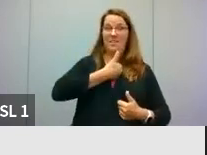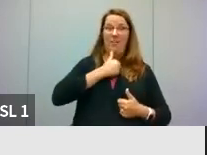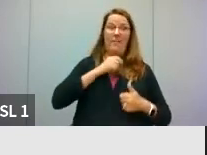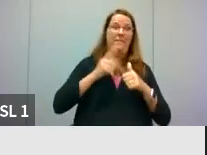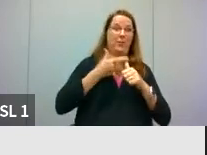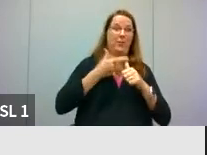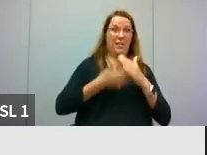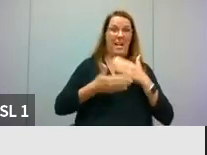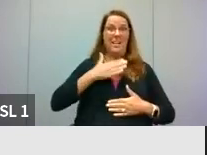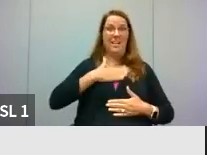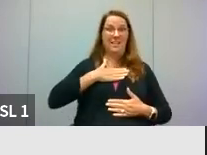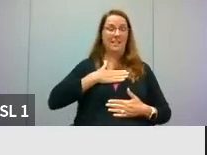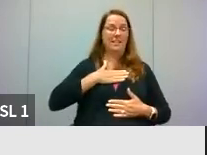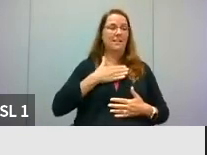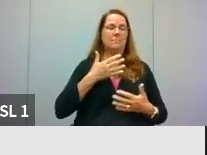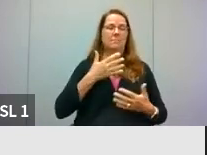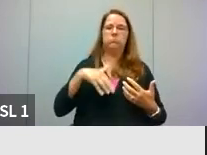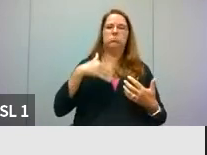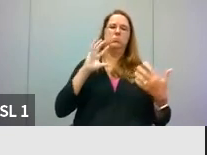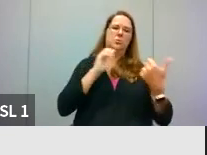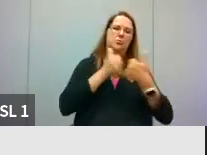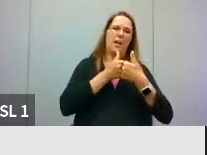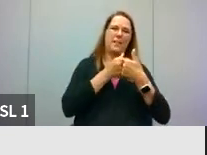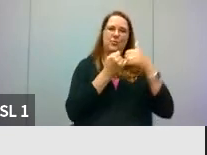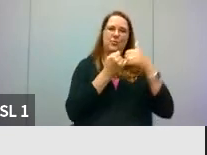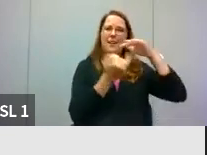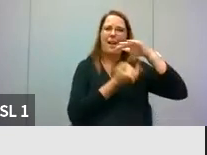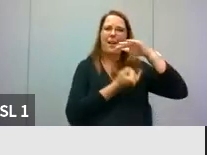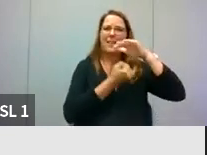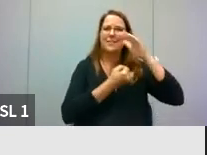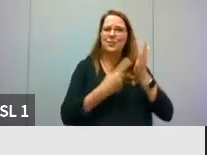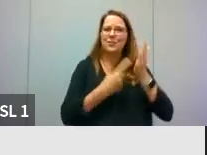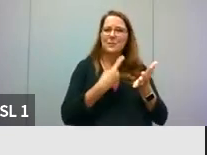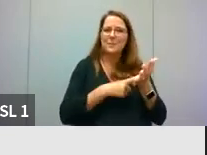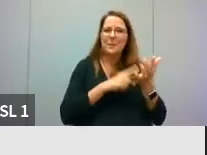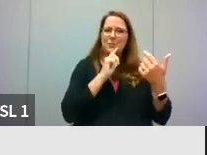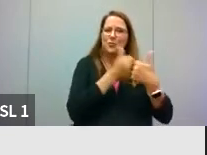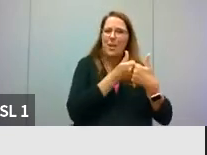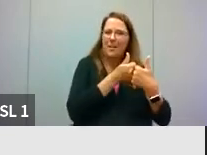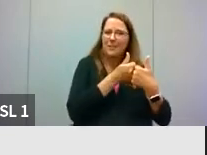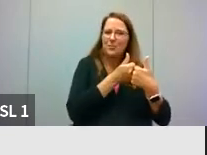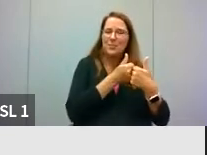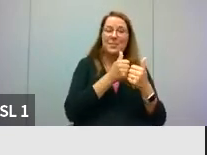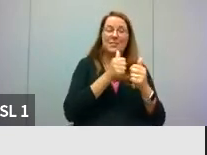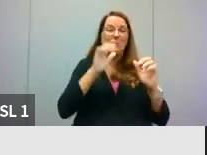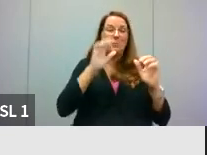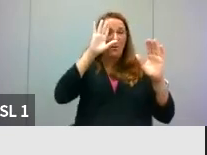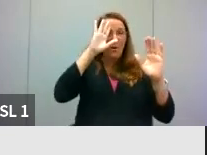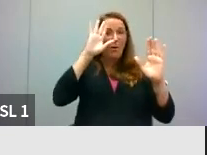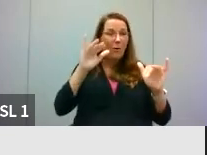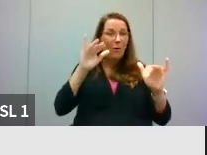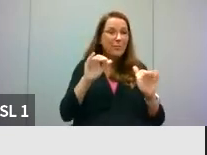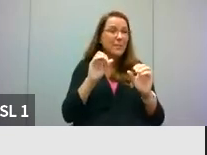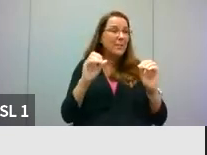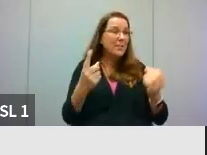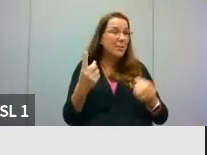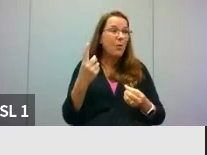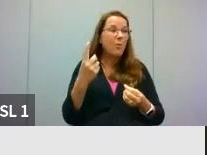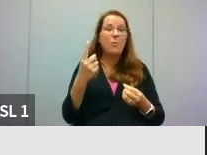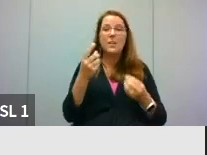is challenging in isolation sometimes, and also hopefully no one has lost anyone in